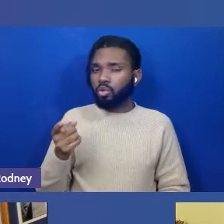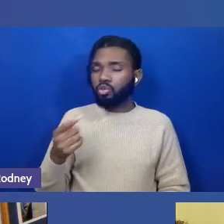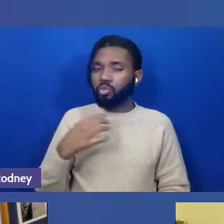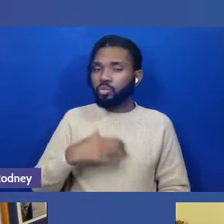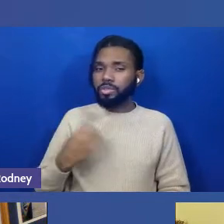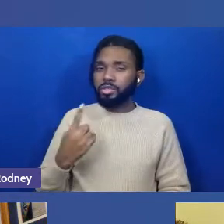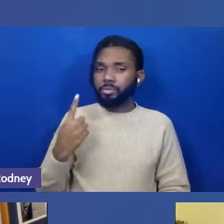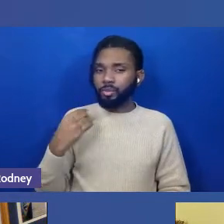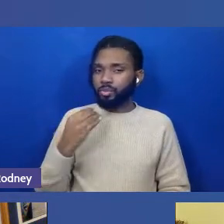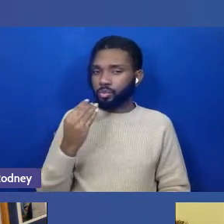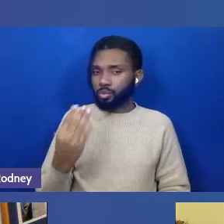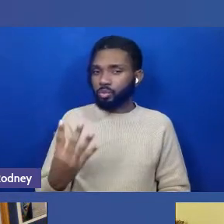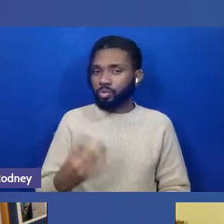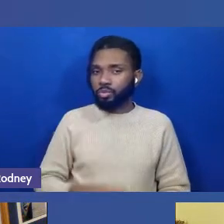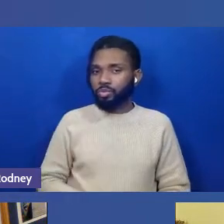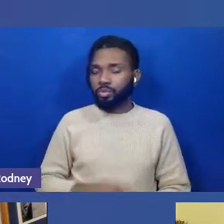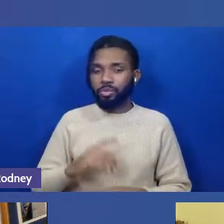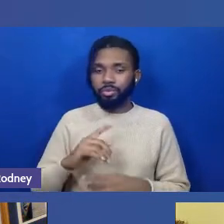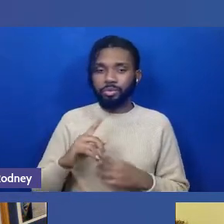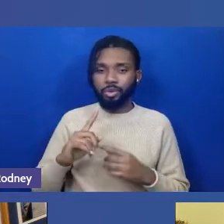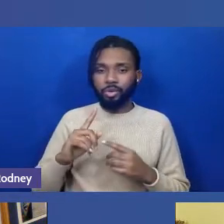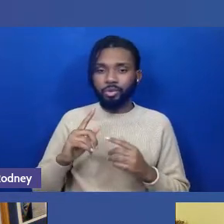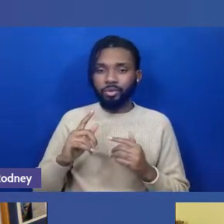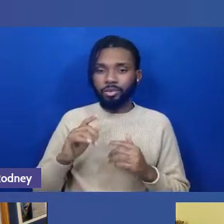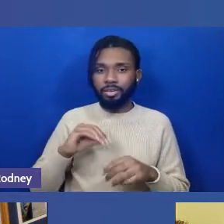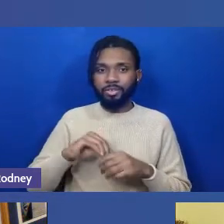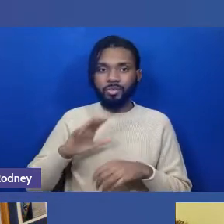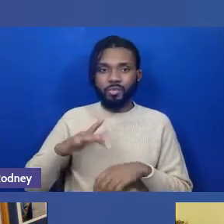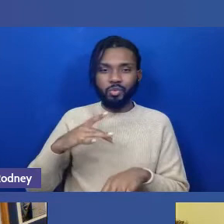you? Your younger Tommy self.